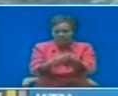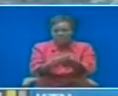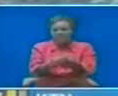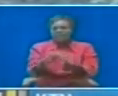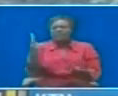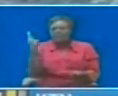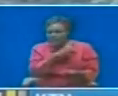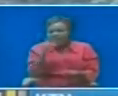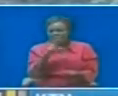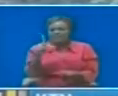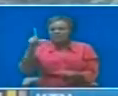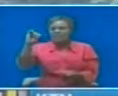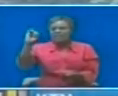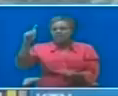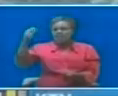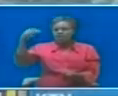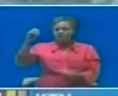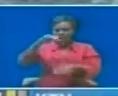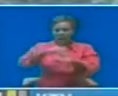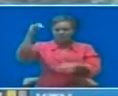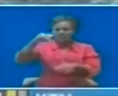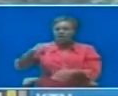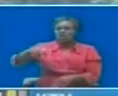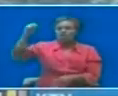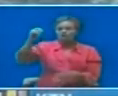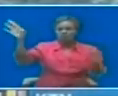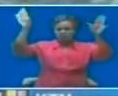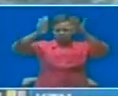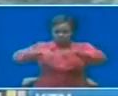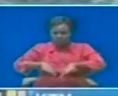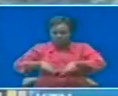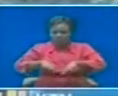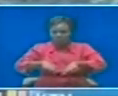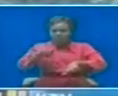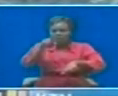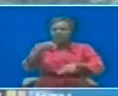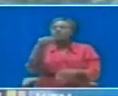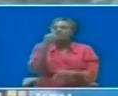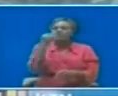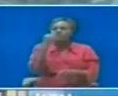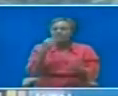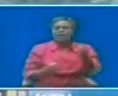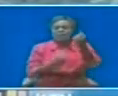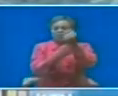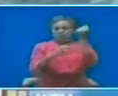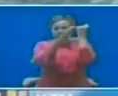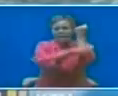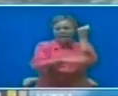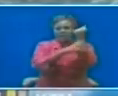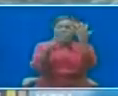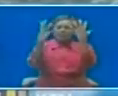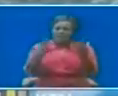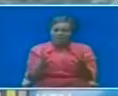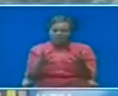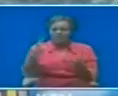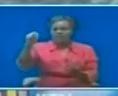necrosis disease and has affected the North Rift counties, the brain, the bread baskets of the region, that is Nandi County,